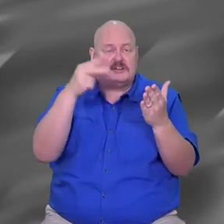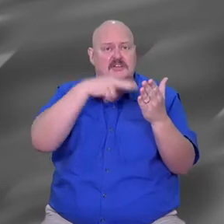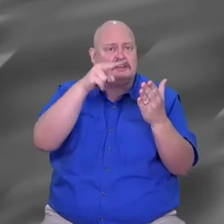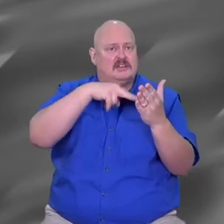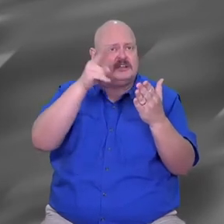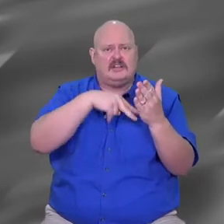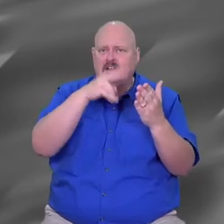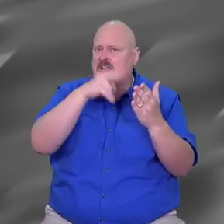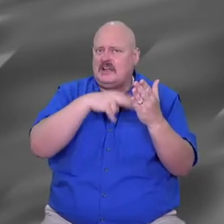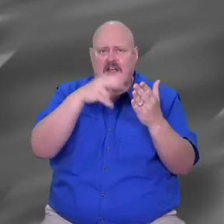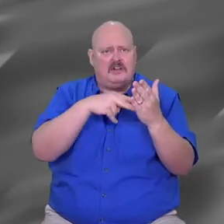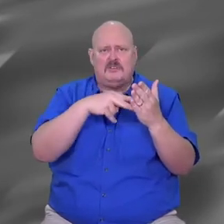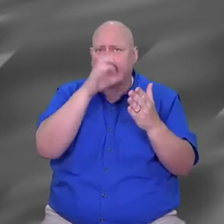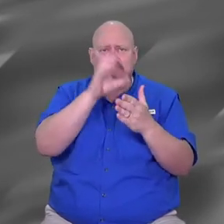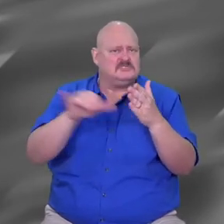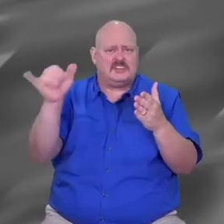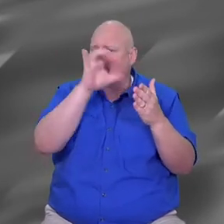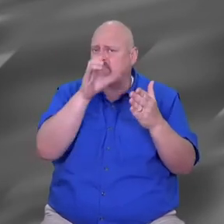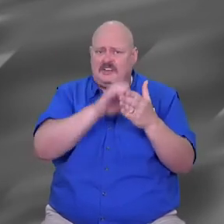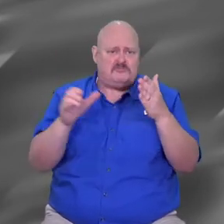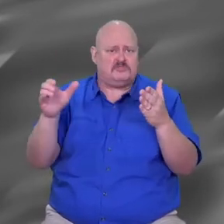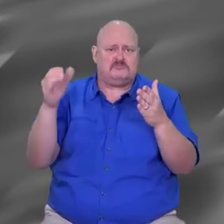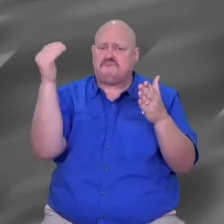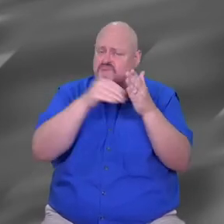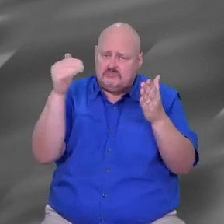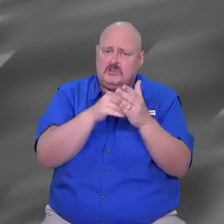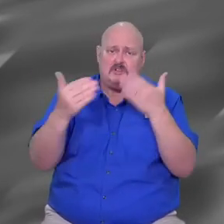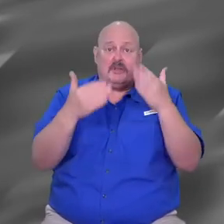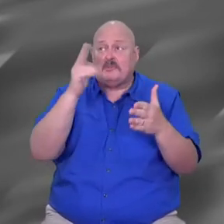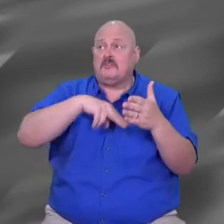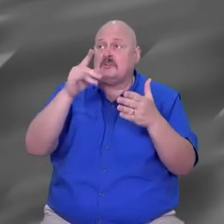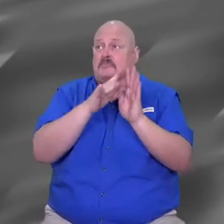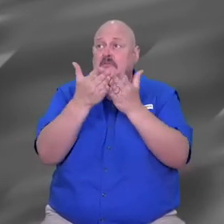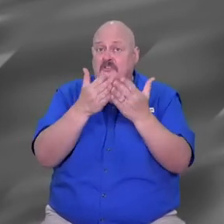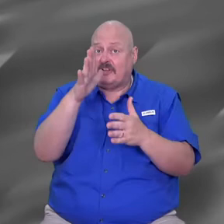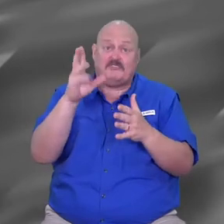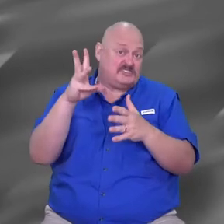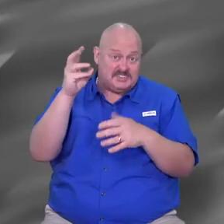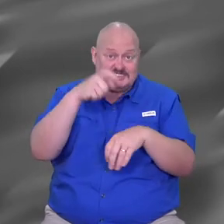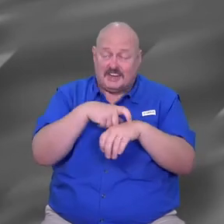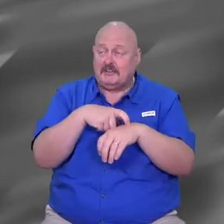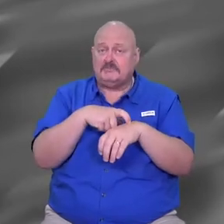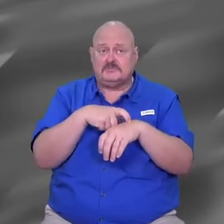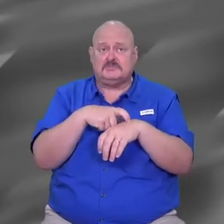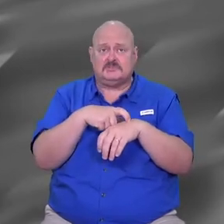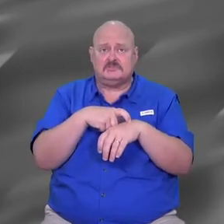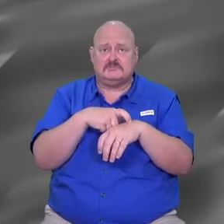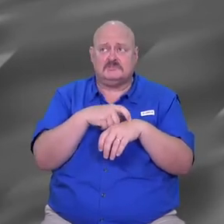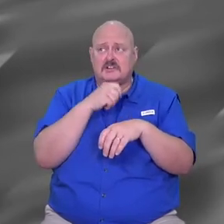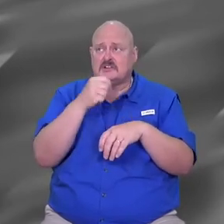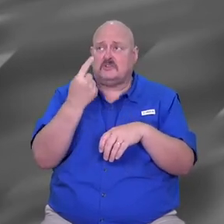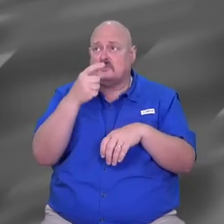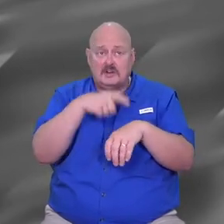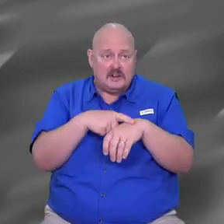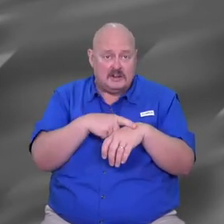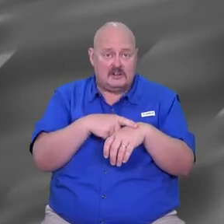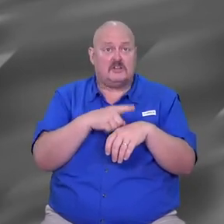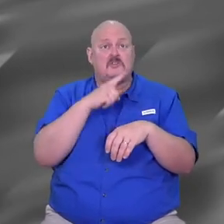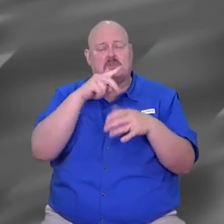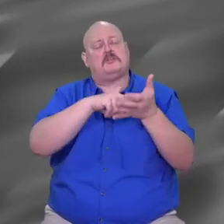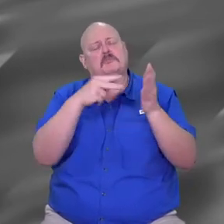chapter 4 or 5 times a day, which means over a 3-year period, you may actually read the Bible 5 or 6 times rather than one time. But that's really